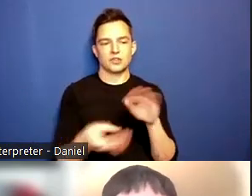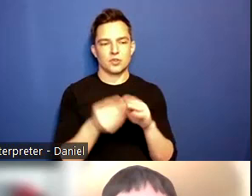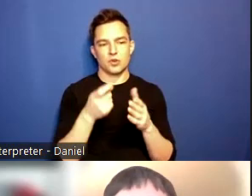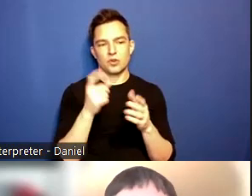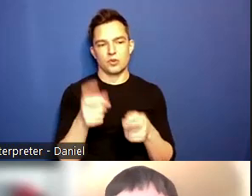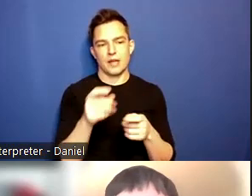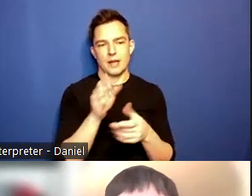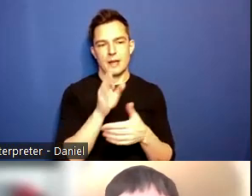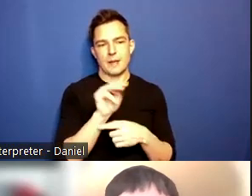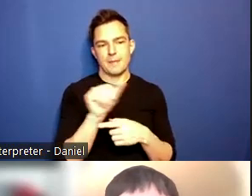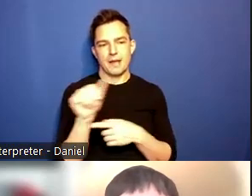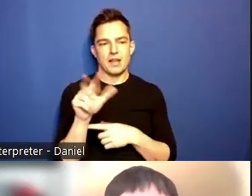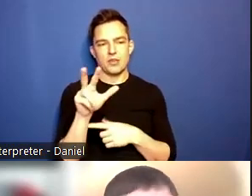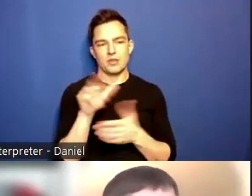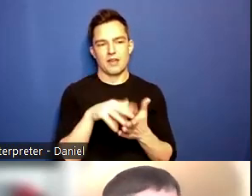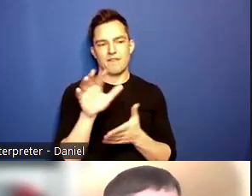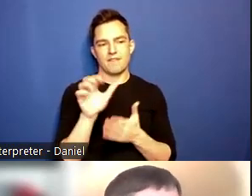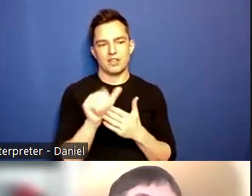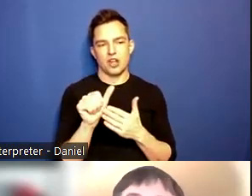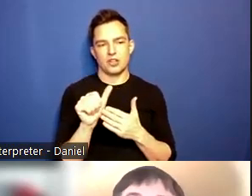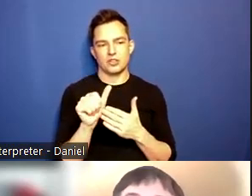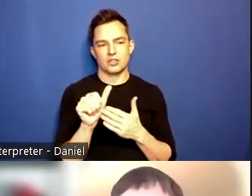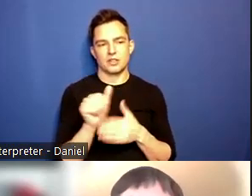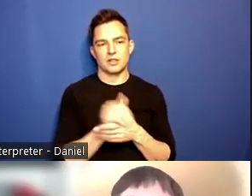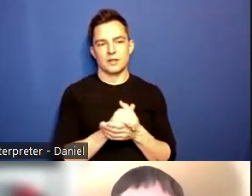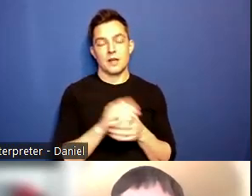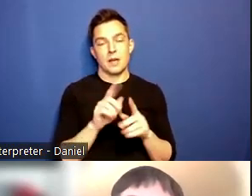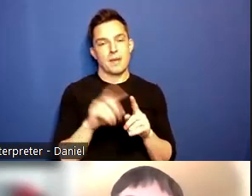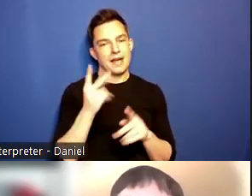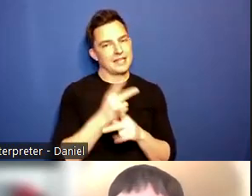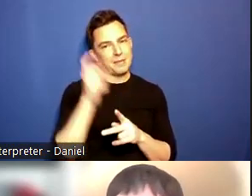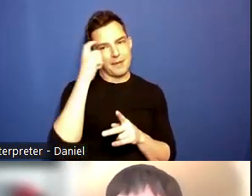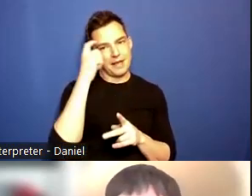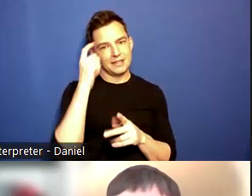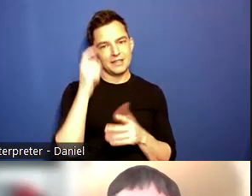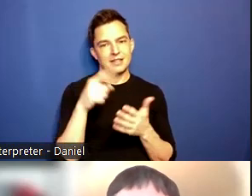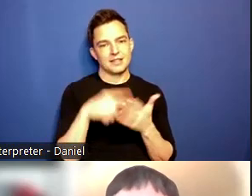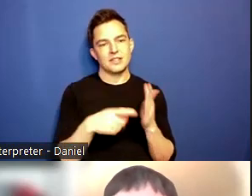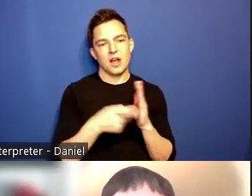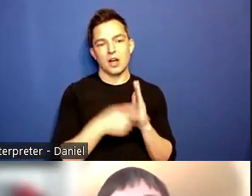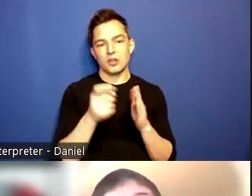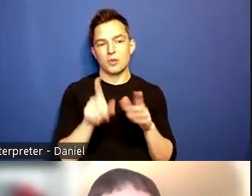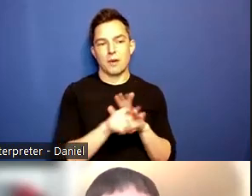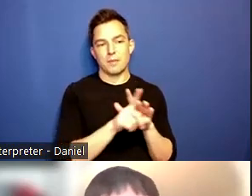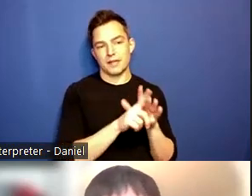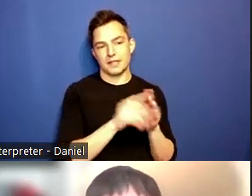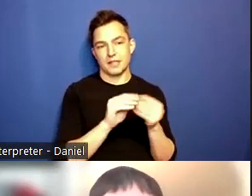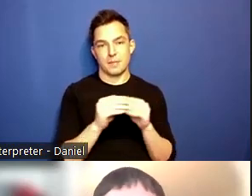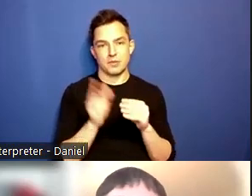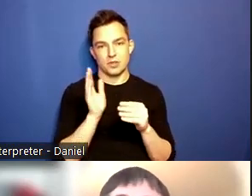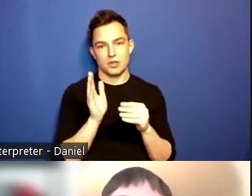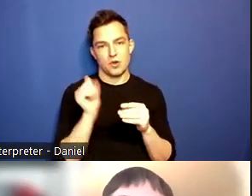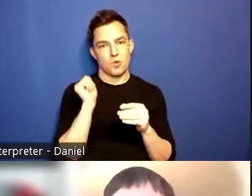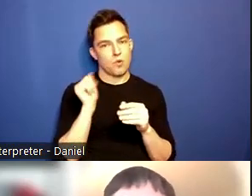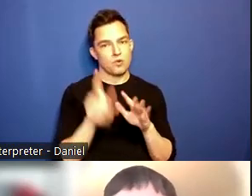Arts of $3,500. Keep in mind that these auto-populated numbers won't show up